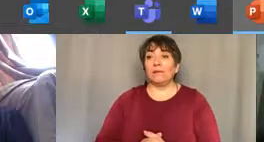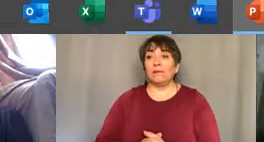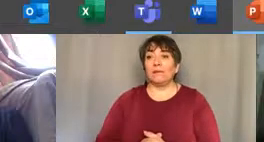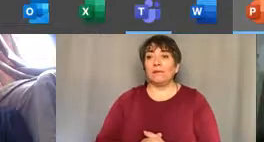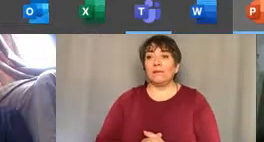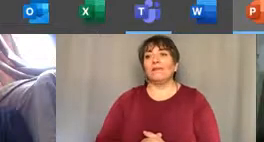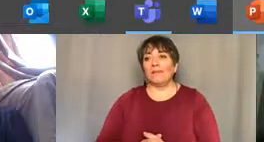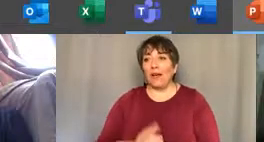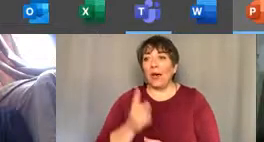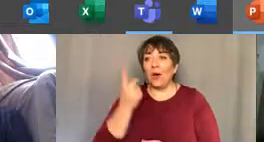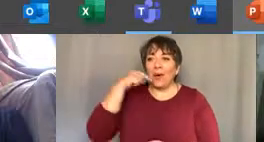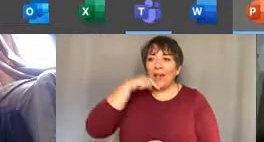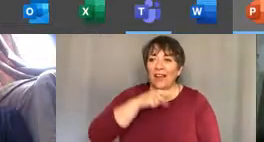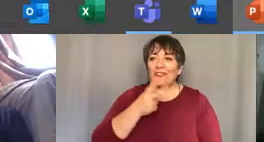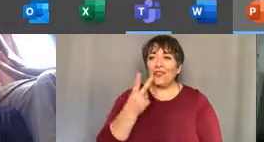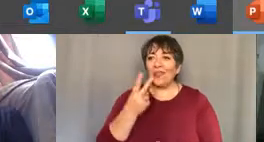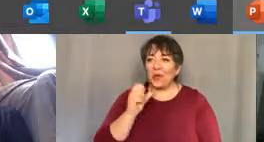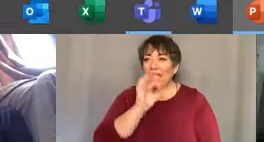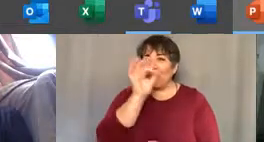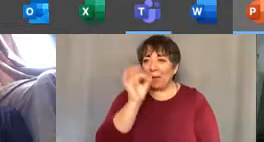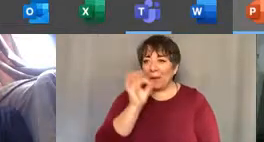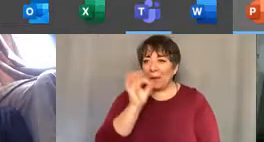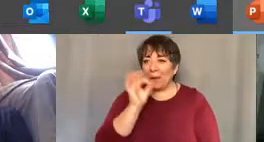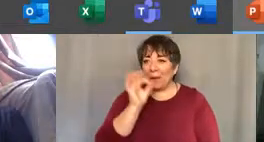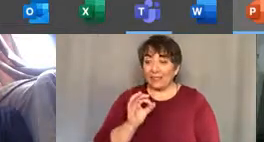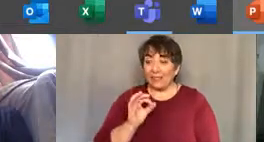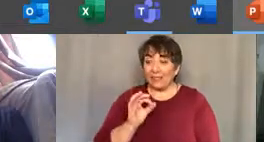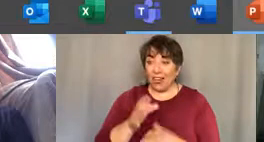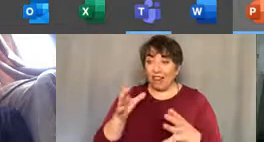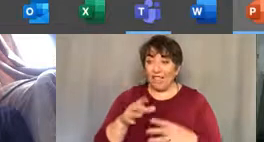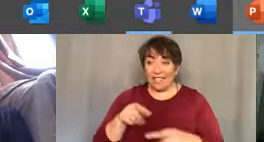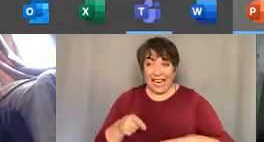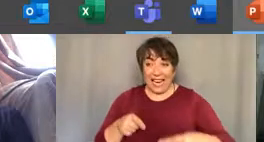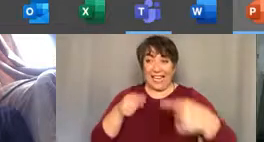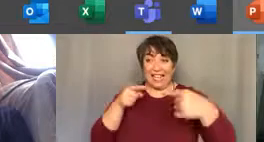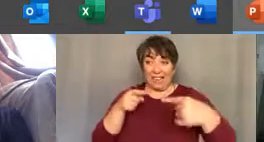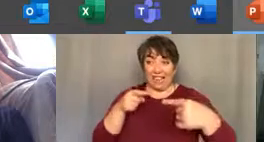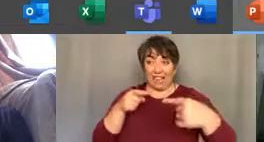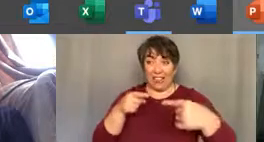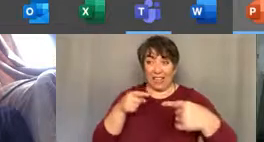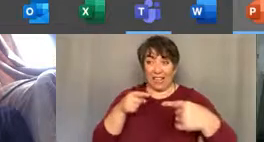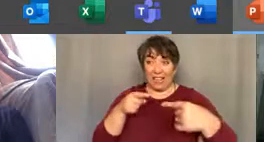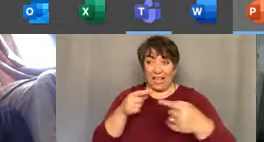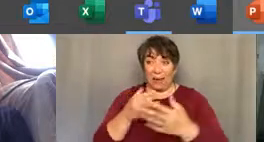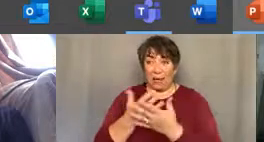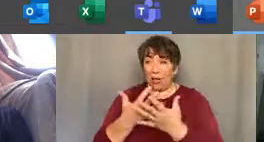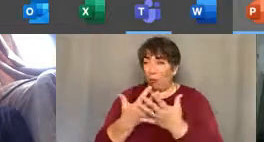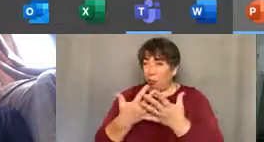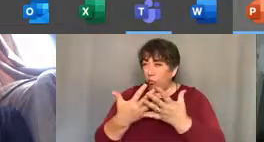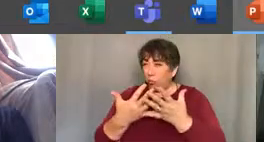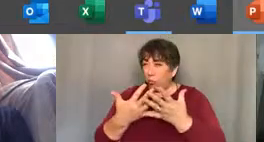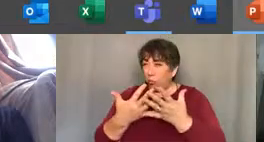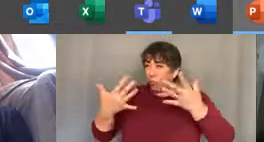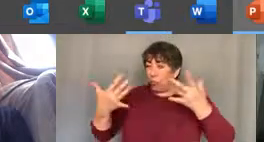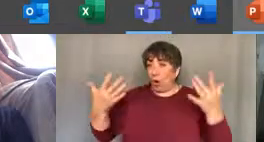120% increase in interventions made. So this is a 120% increase in where we've